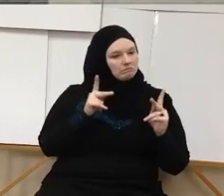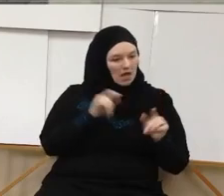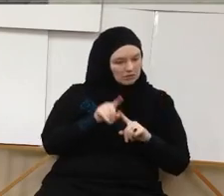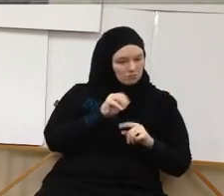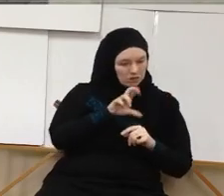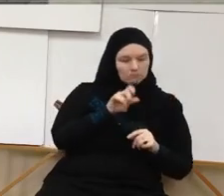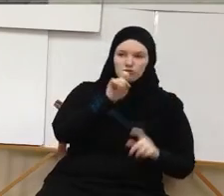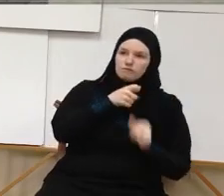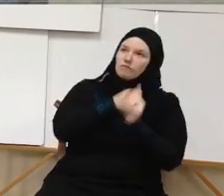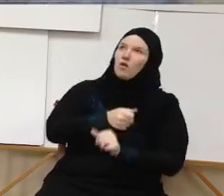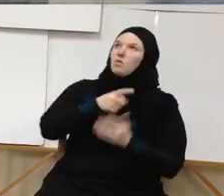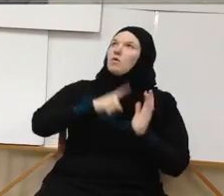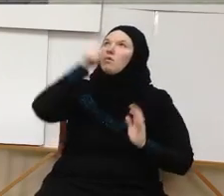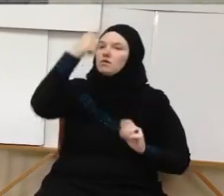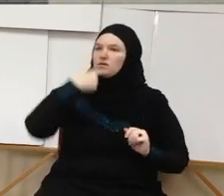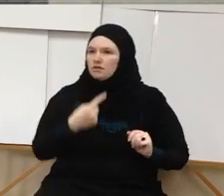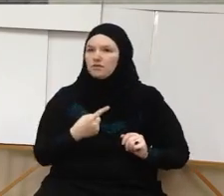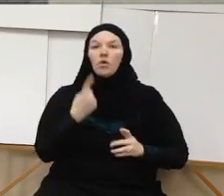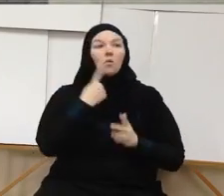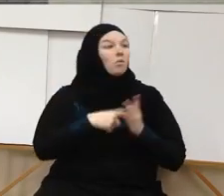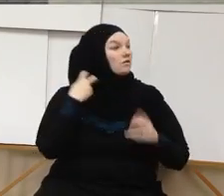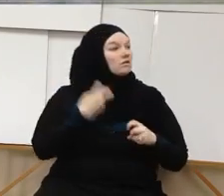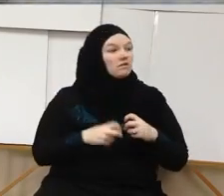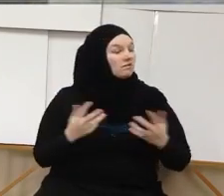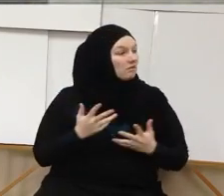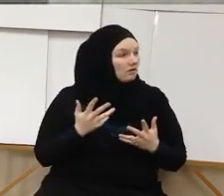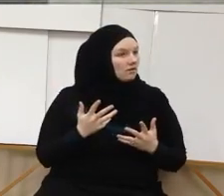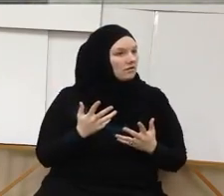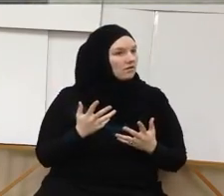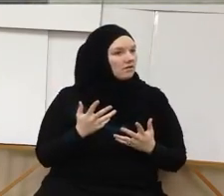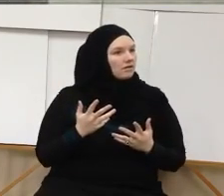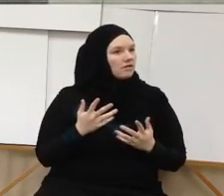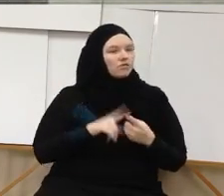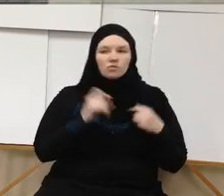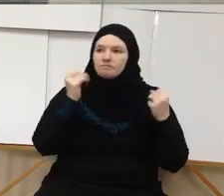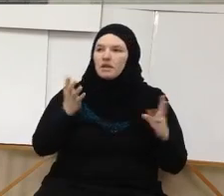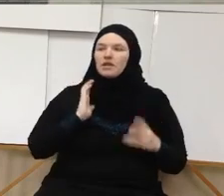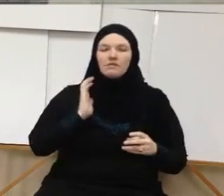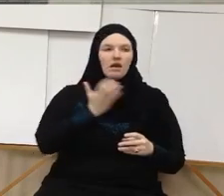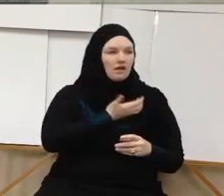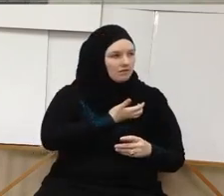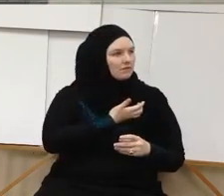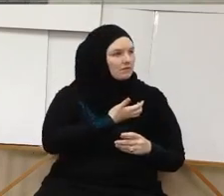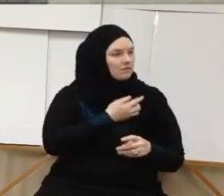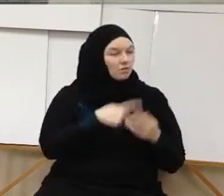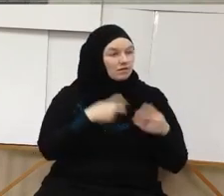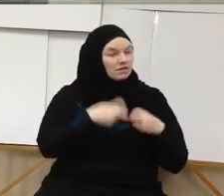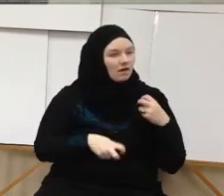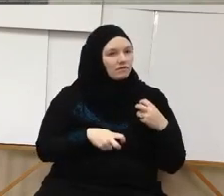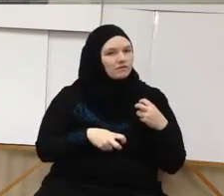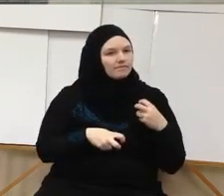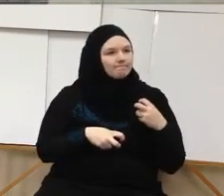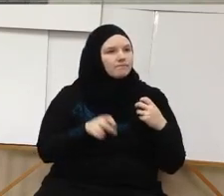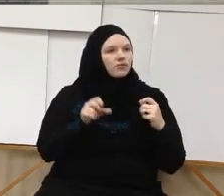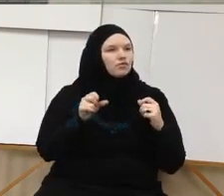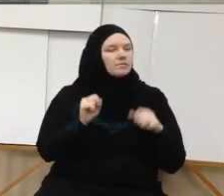ta'ala. What is actually difficult to many of us, unfortunately, is to want to do